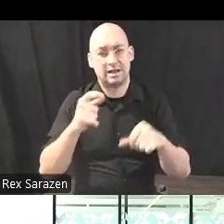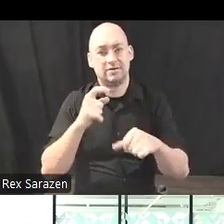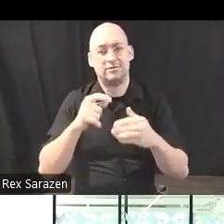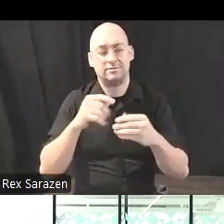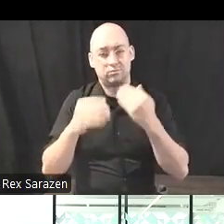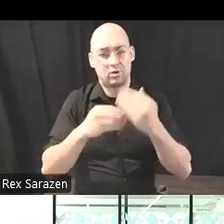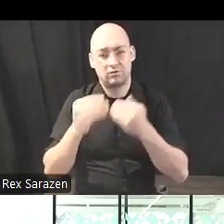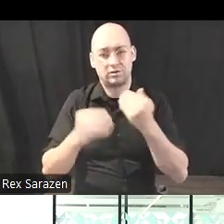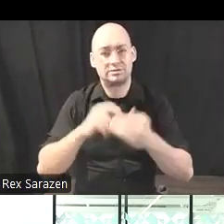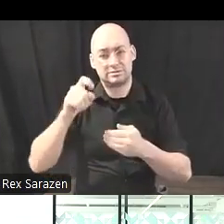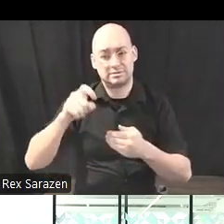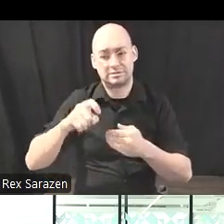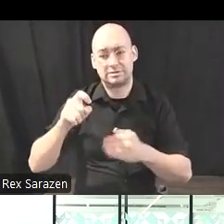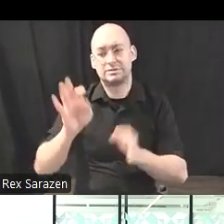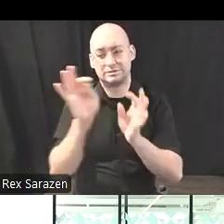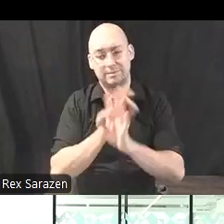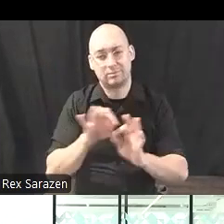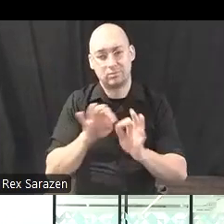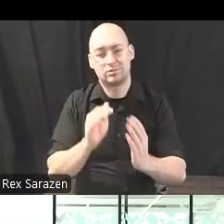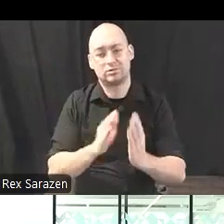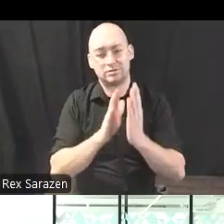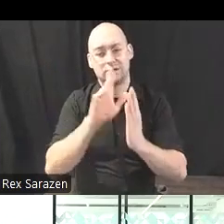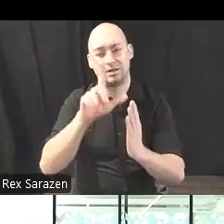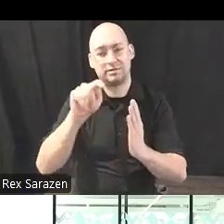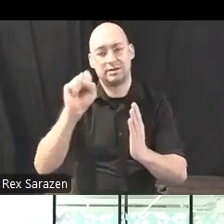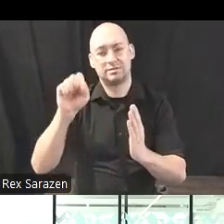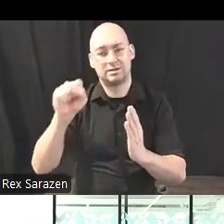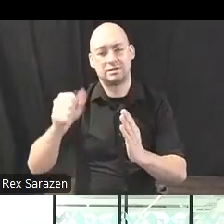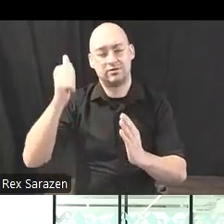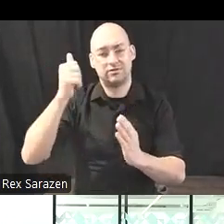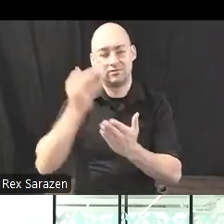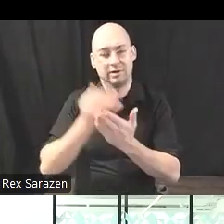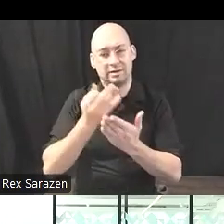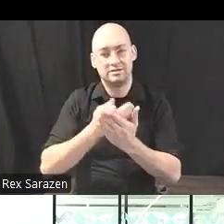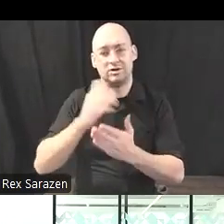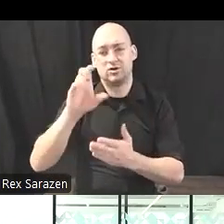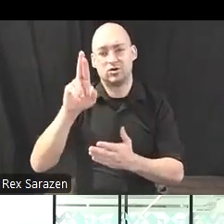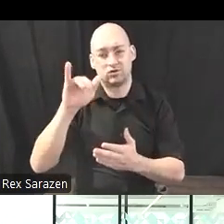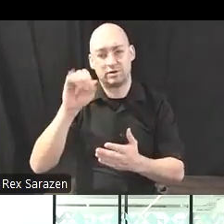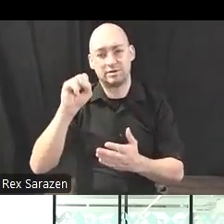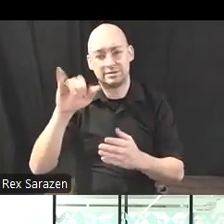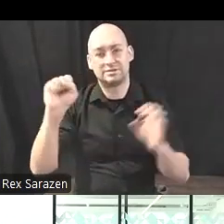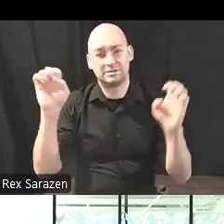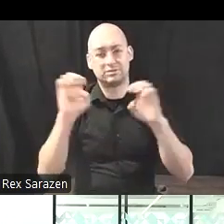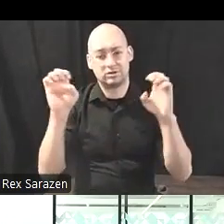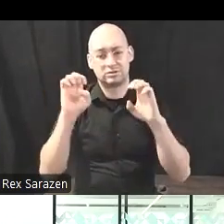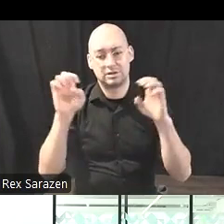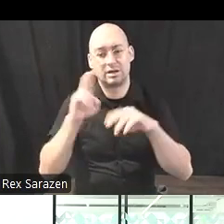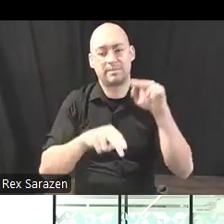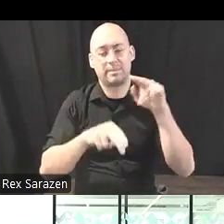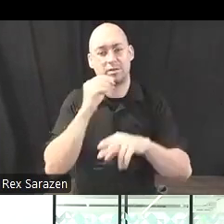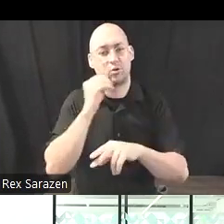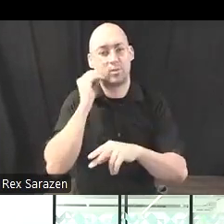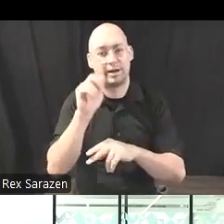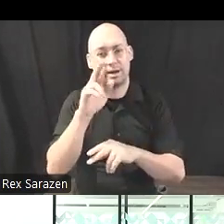the importance of addressing the LTSS financing crisis, building a home care system that works for everyone, and